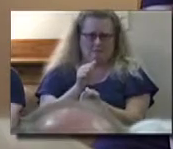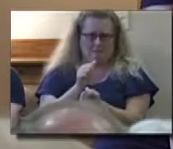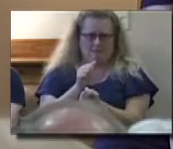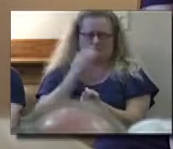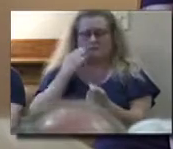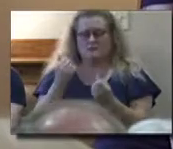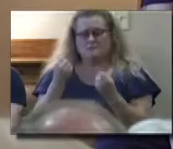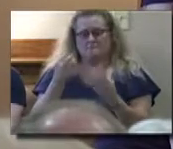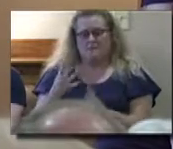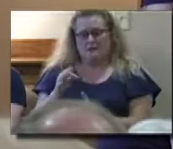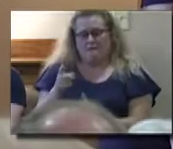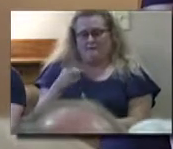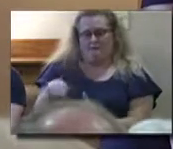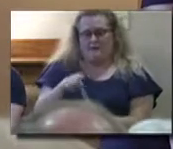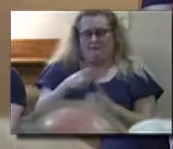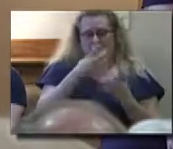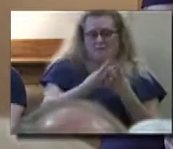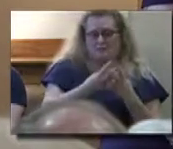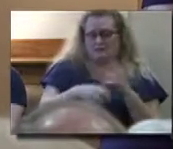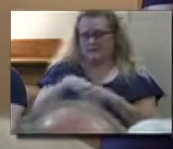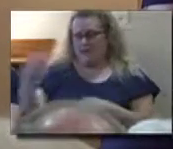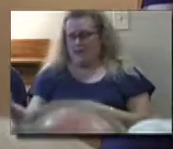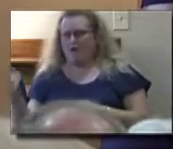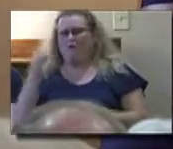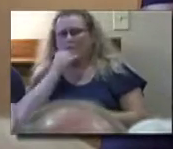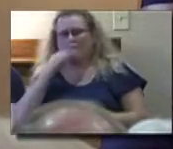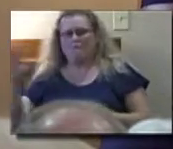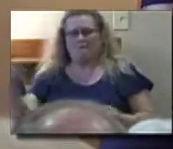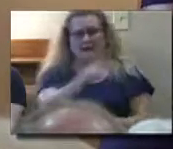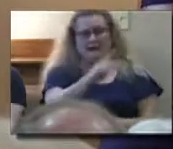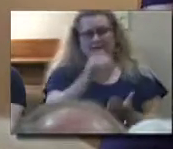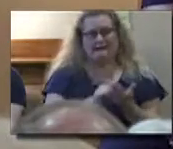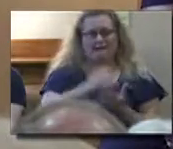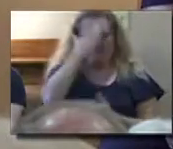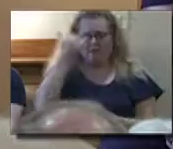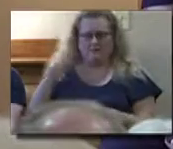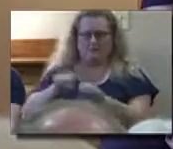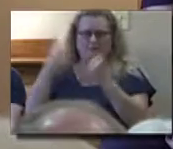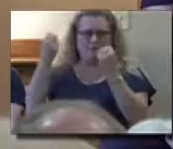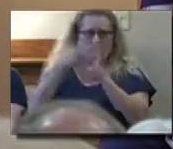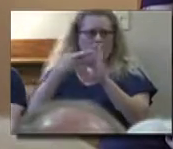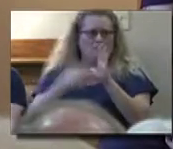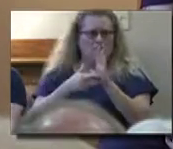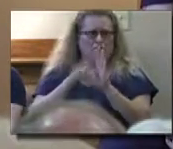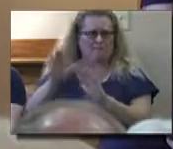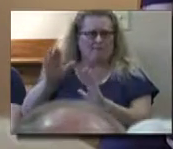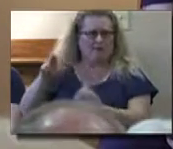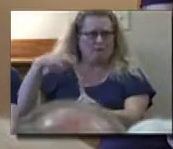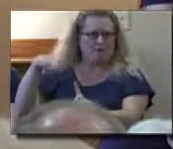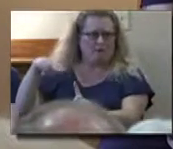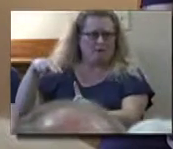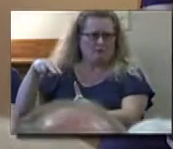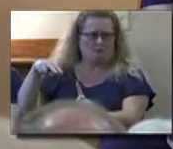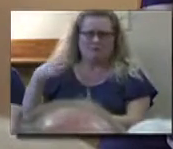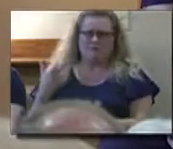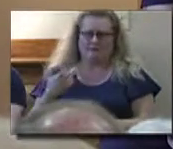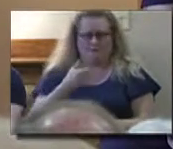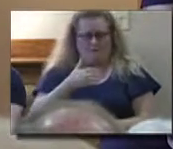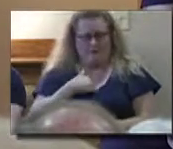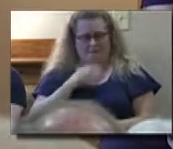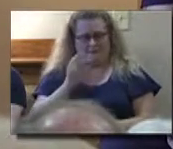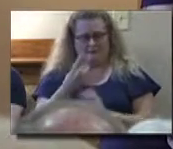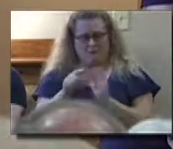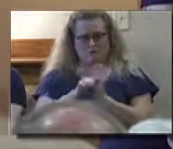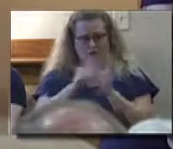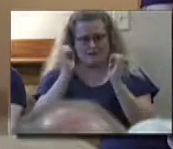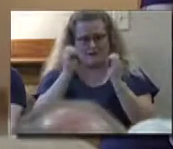those recidivists end up back in prison because they violated parole. And if you've only got a sixth grade education,